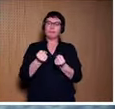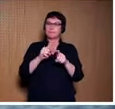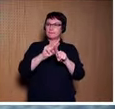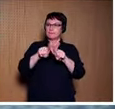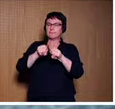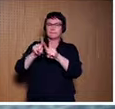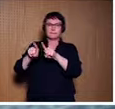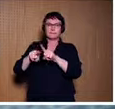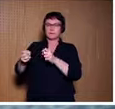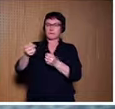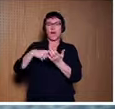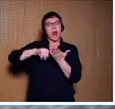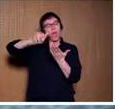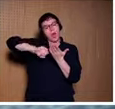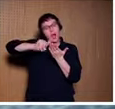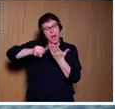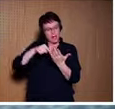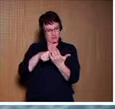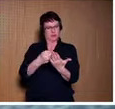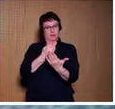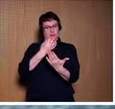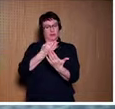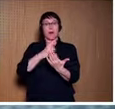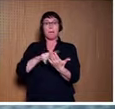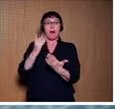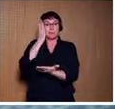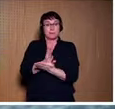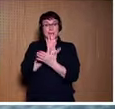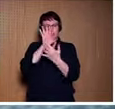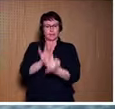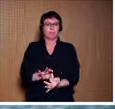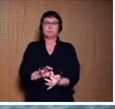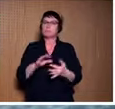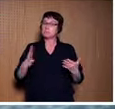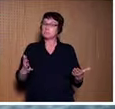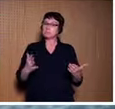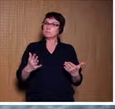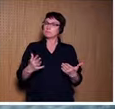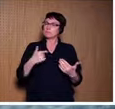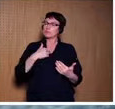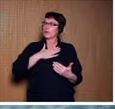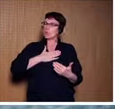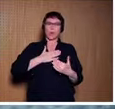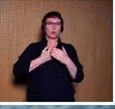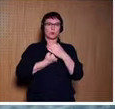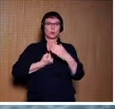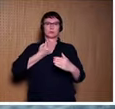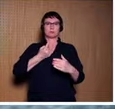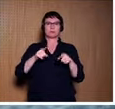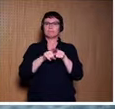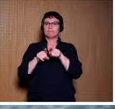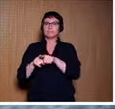is under-regulated, or over-censored when it's actually linked to autonomy and information that we want, for example, around